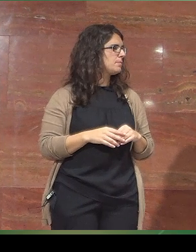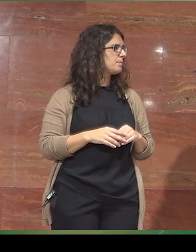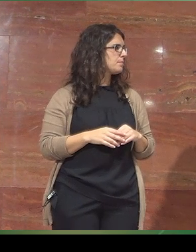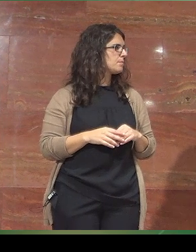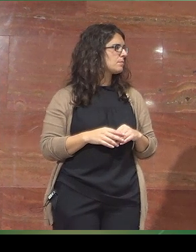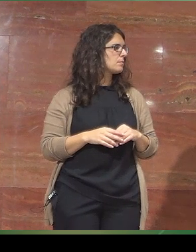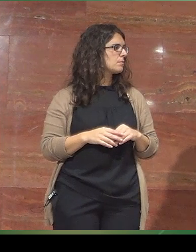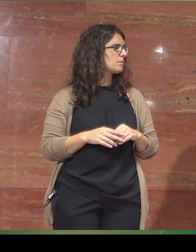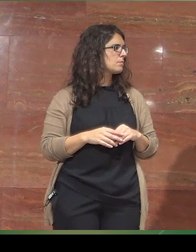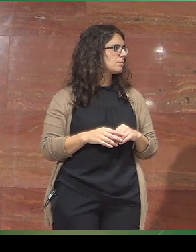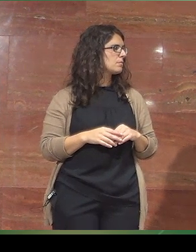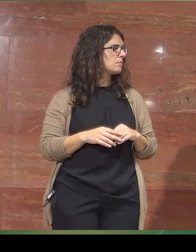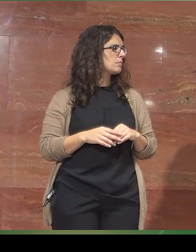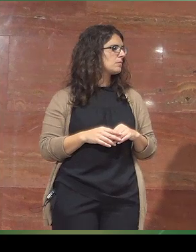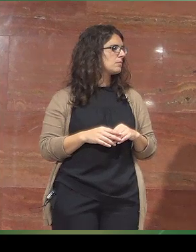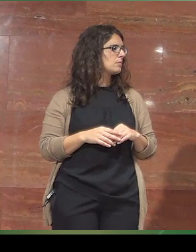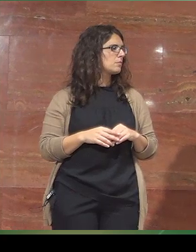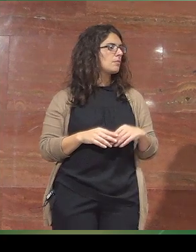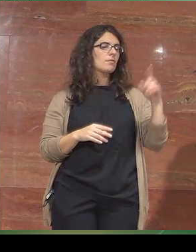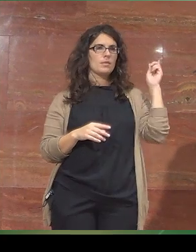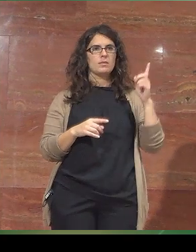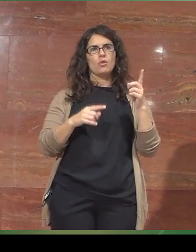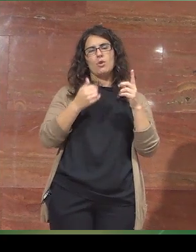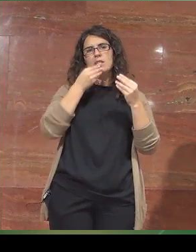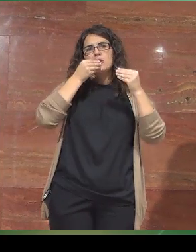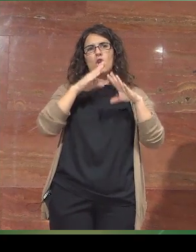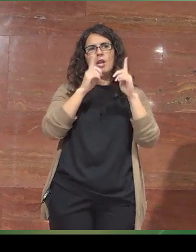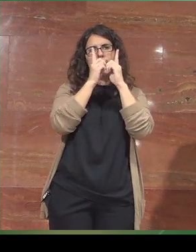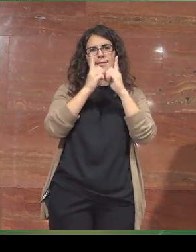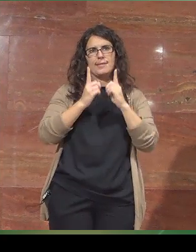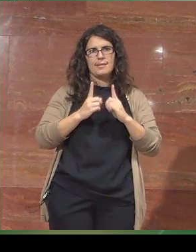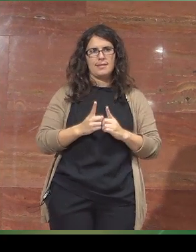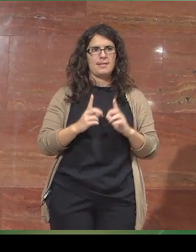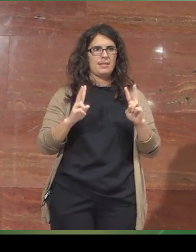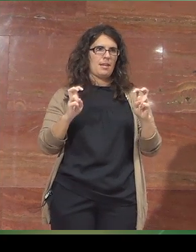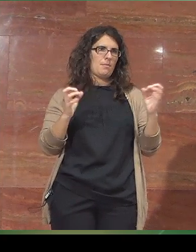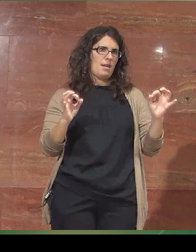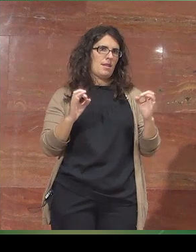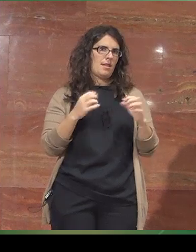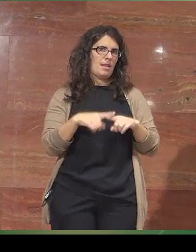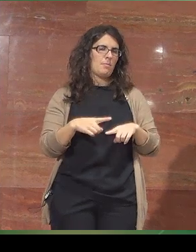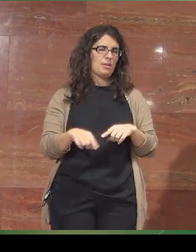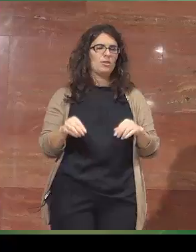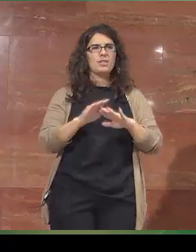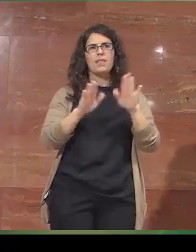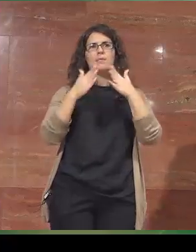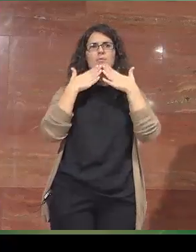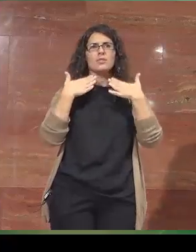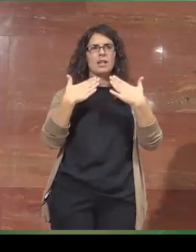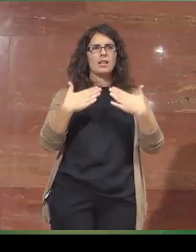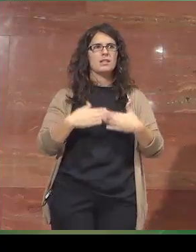Was little stories about these elements also. Thank you very much.